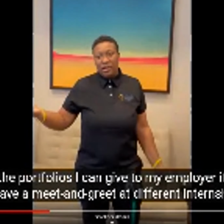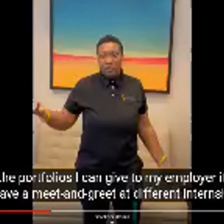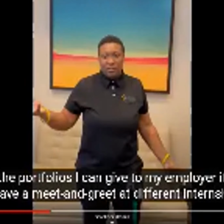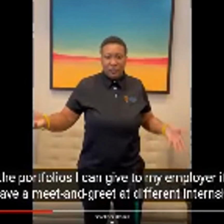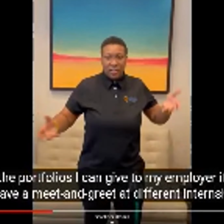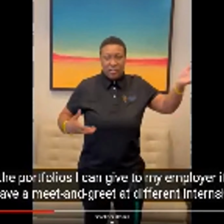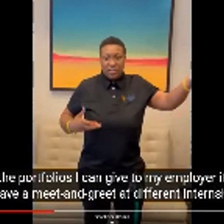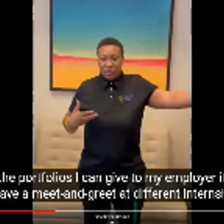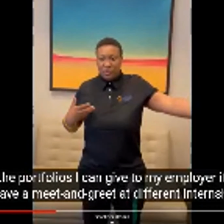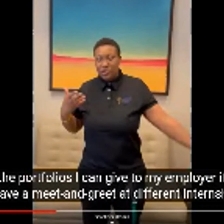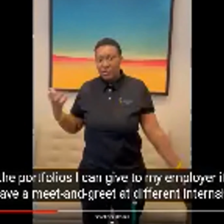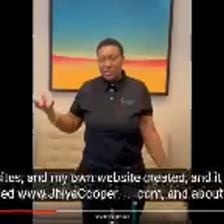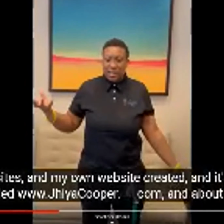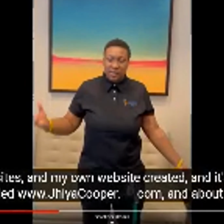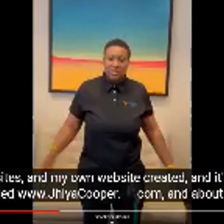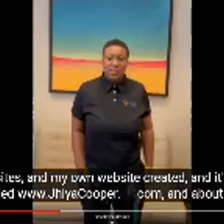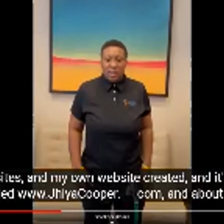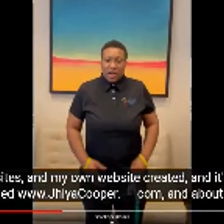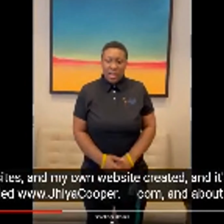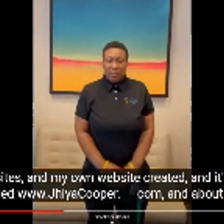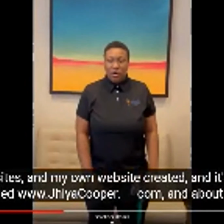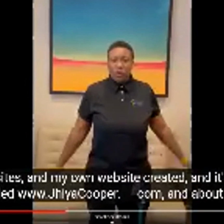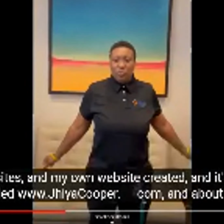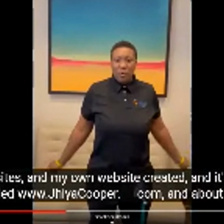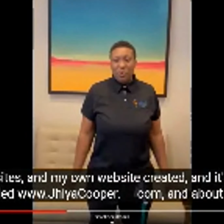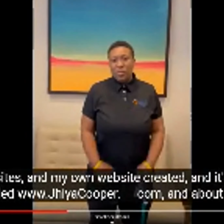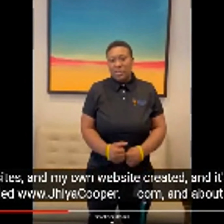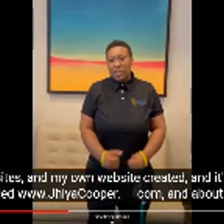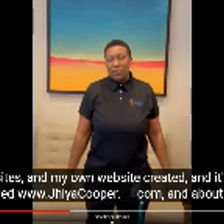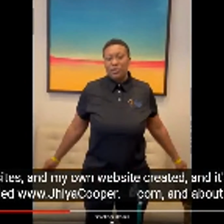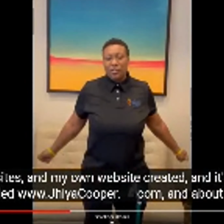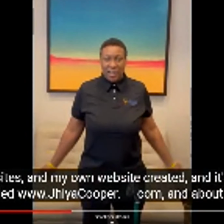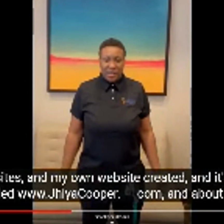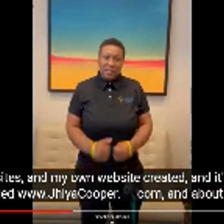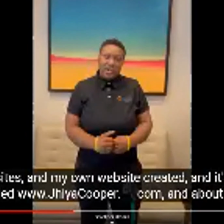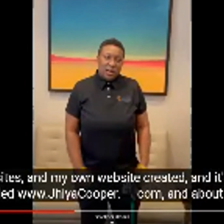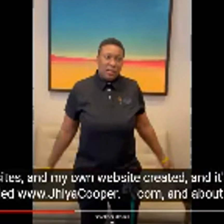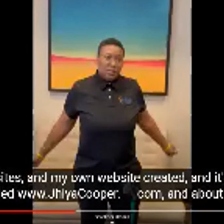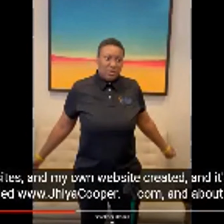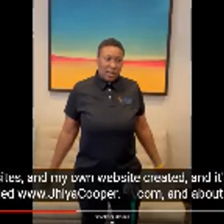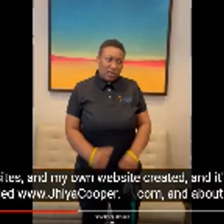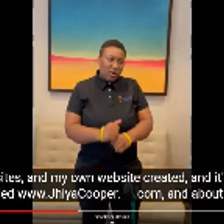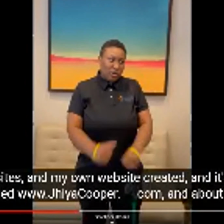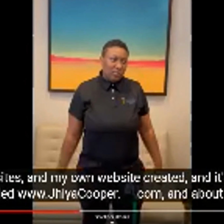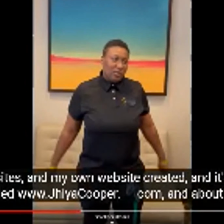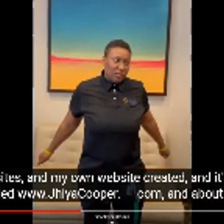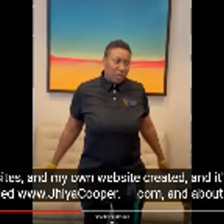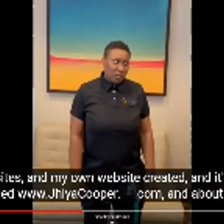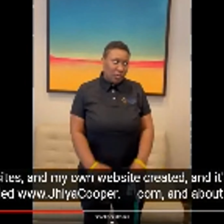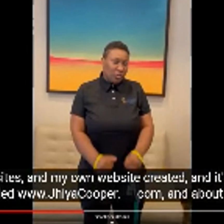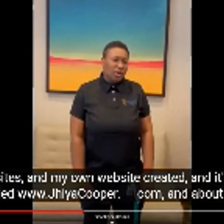and greet to different internship sites, and my own Webby website created, and it's